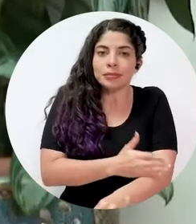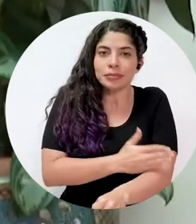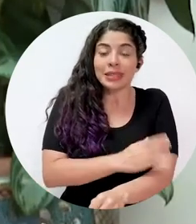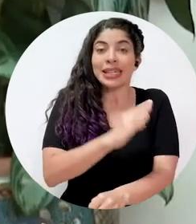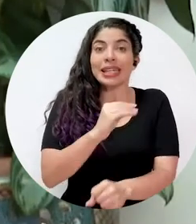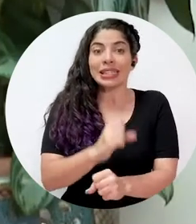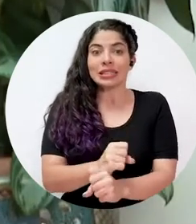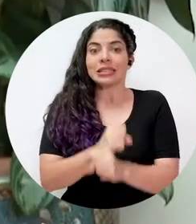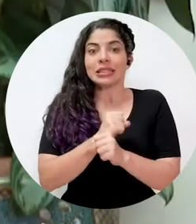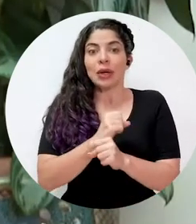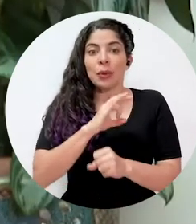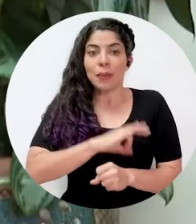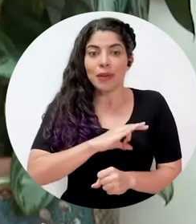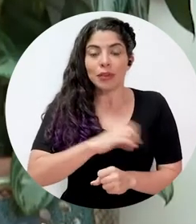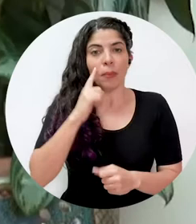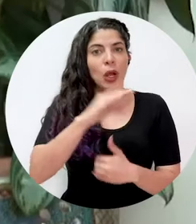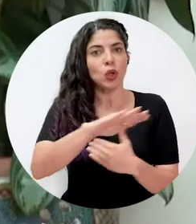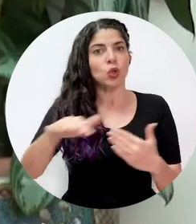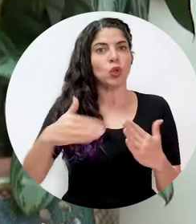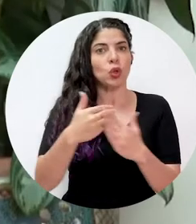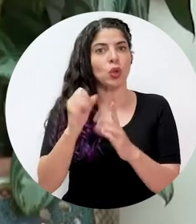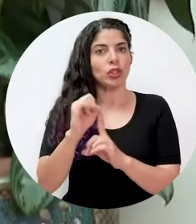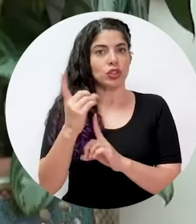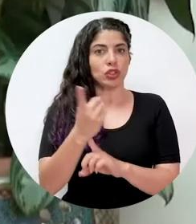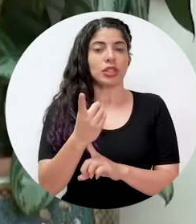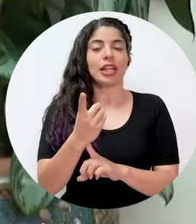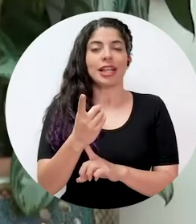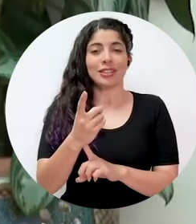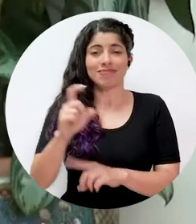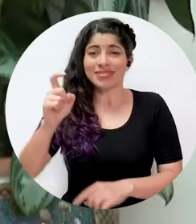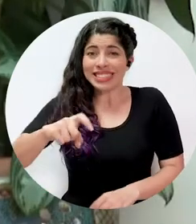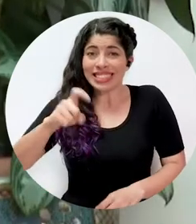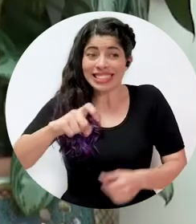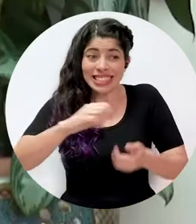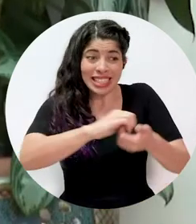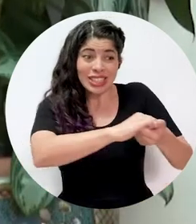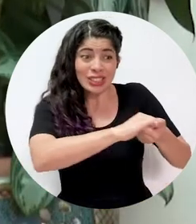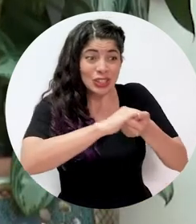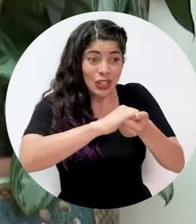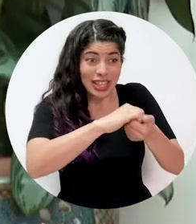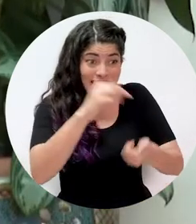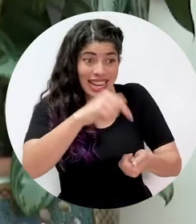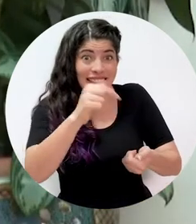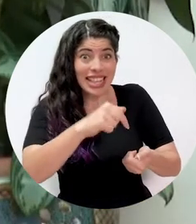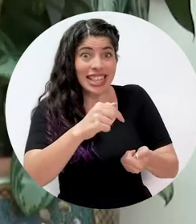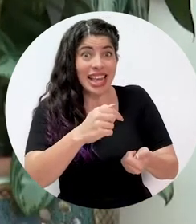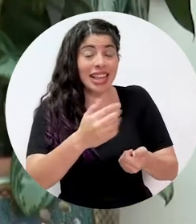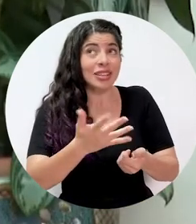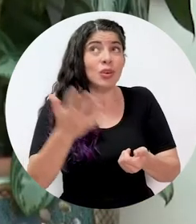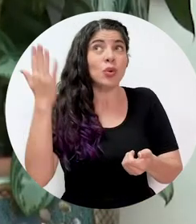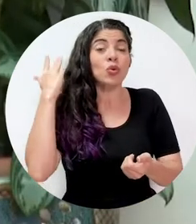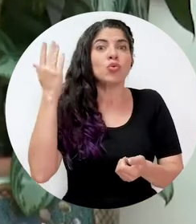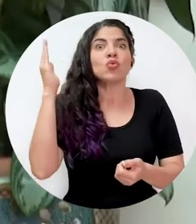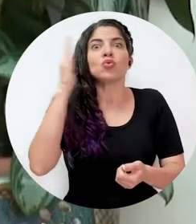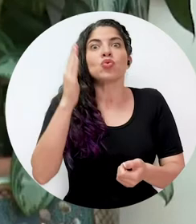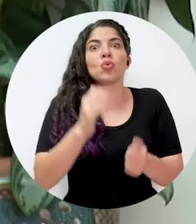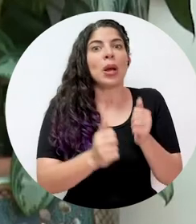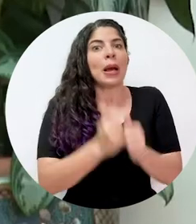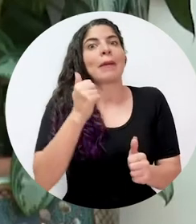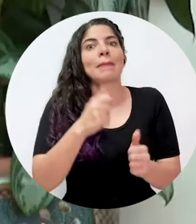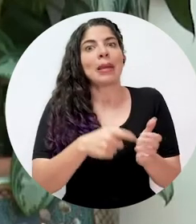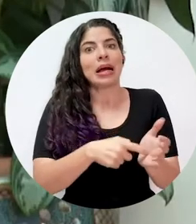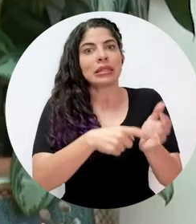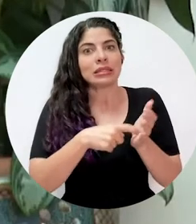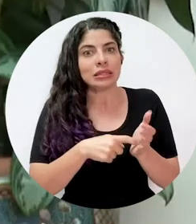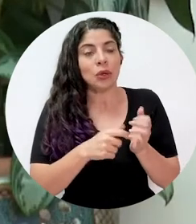well-being of our societies. The need for solidarity has never been more visible